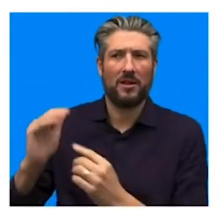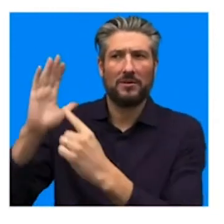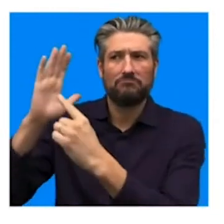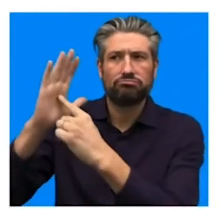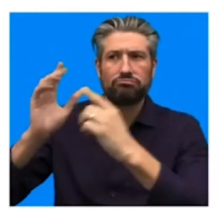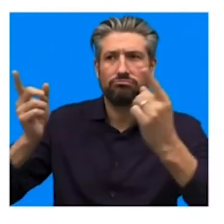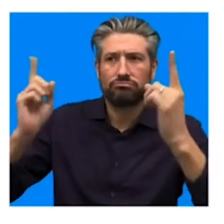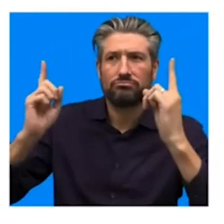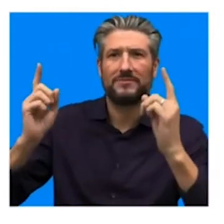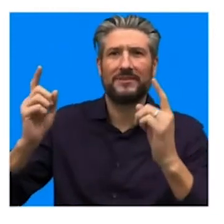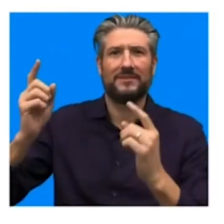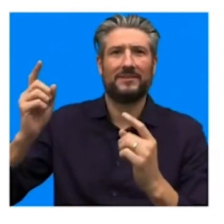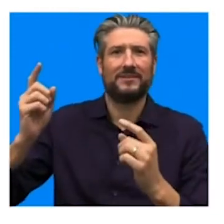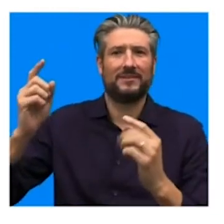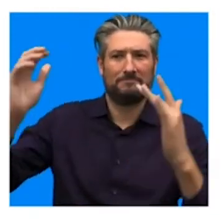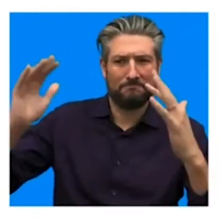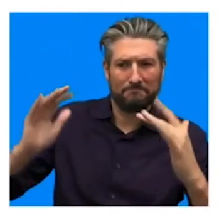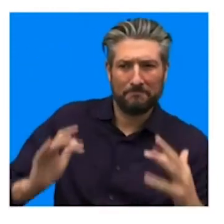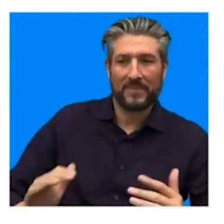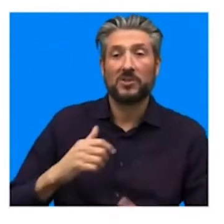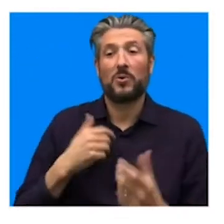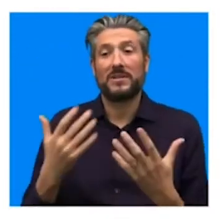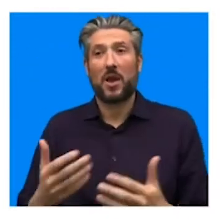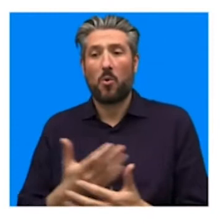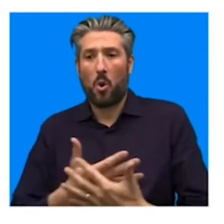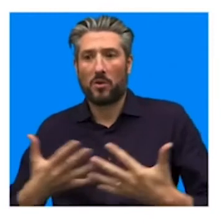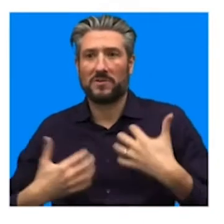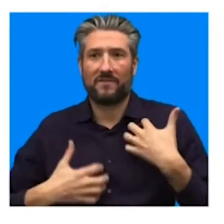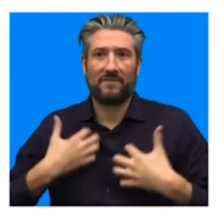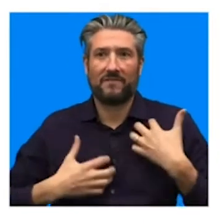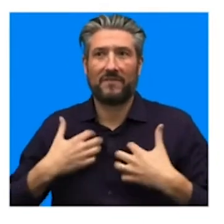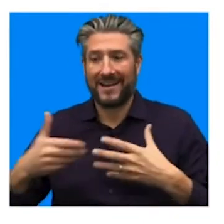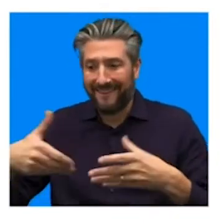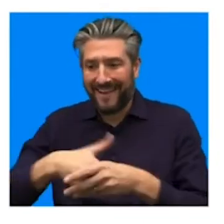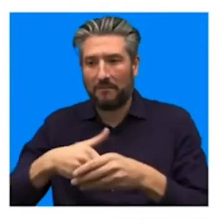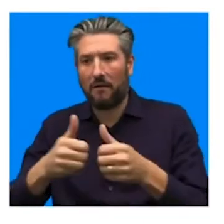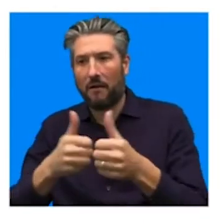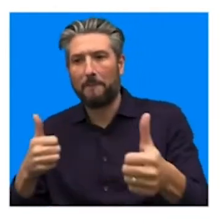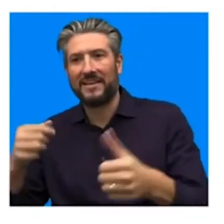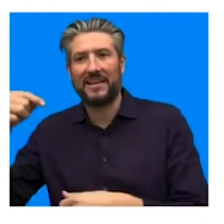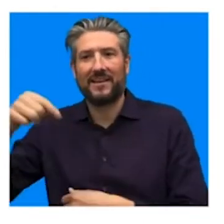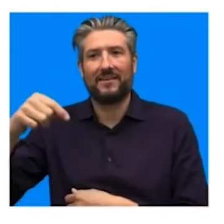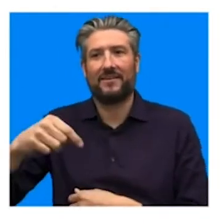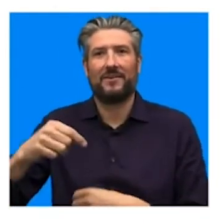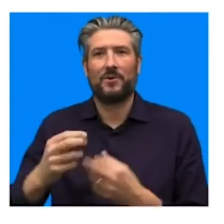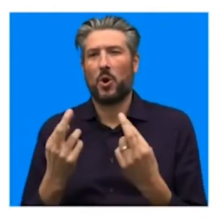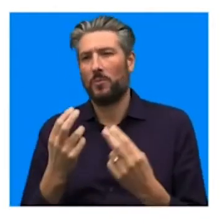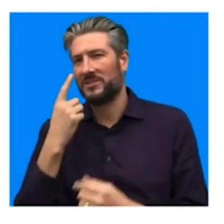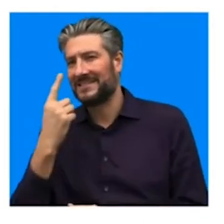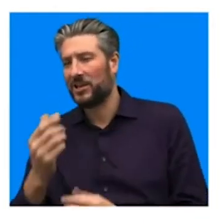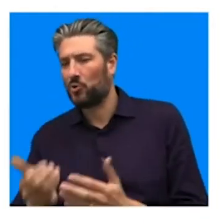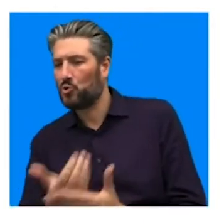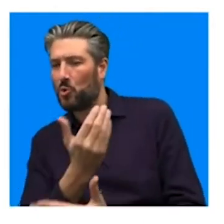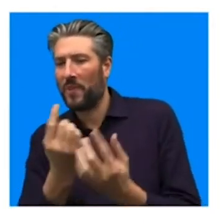lot of excitement and action happening in the company. And I'm beginning to see that we'll be coming out with some new cool things in